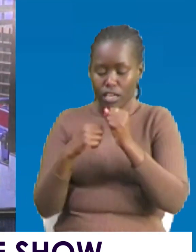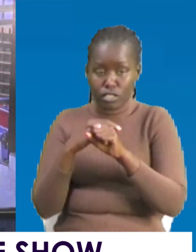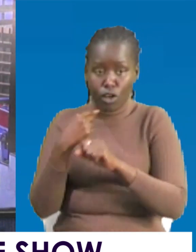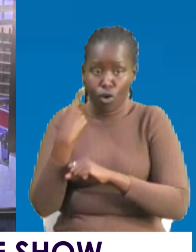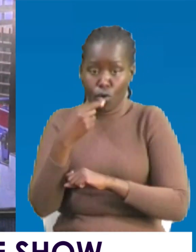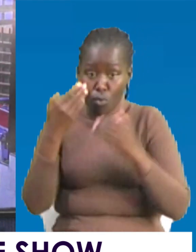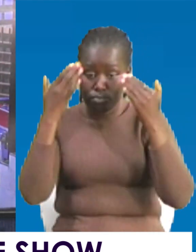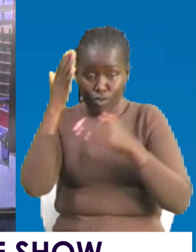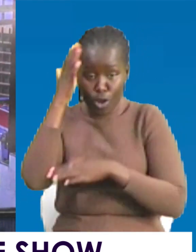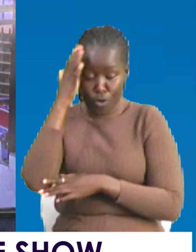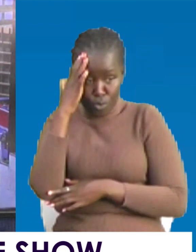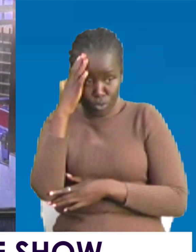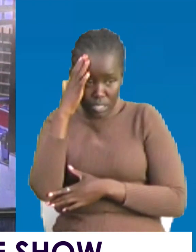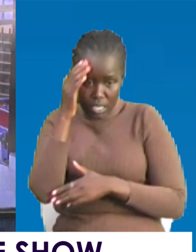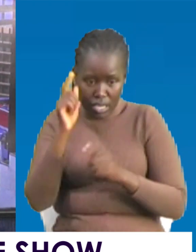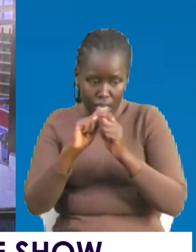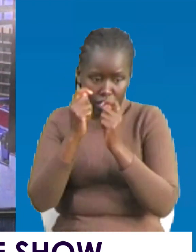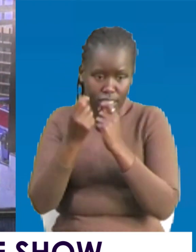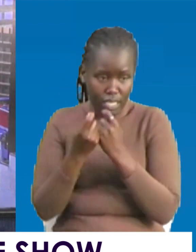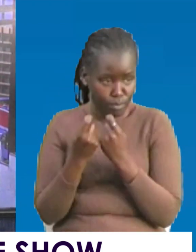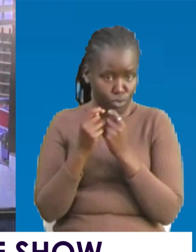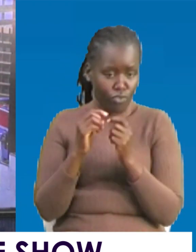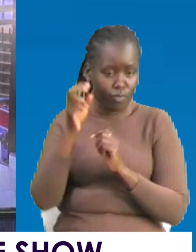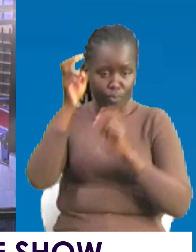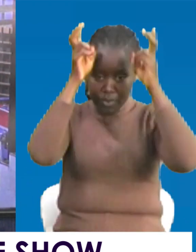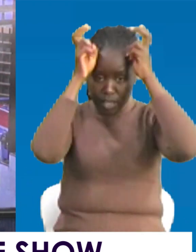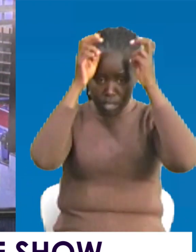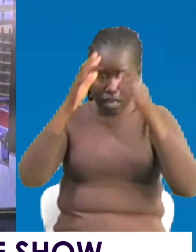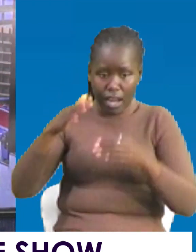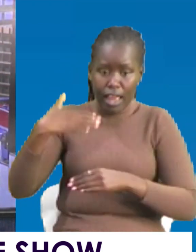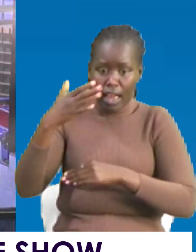would have been done to your future? Every day there is an